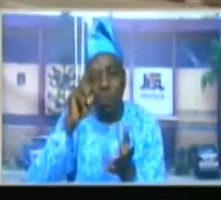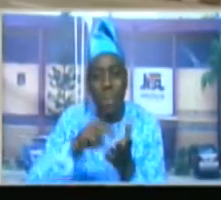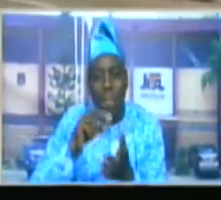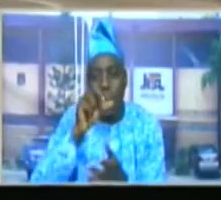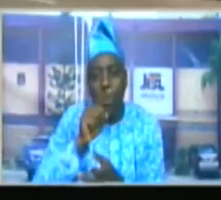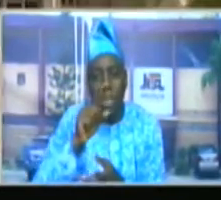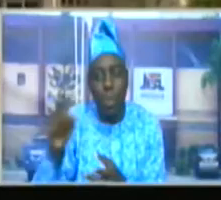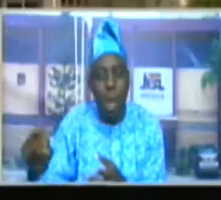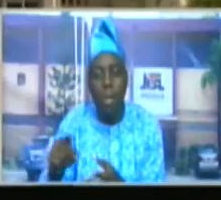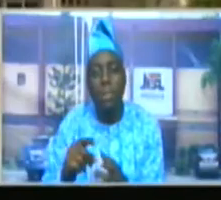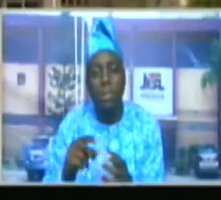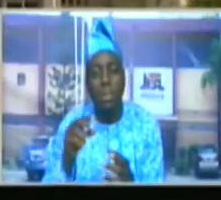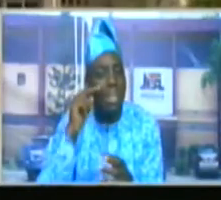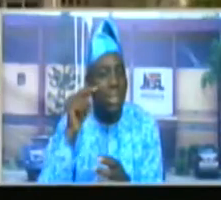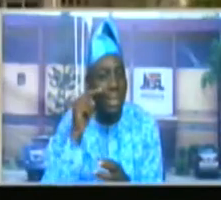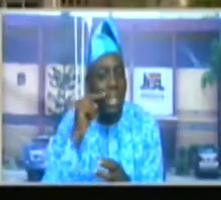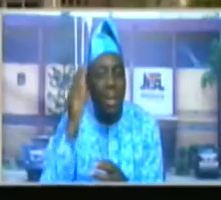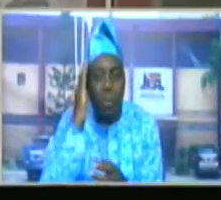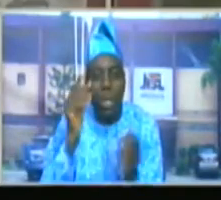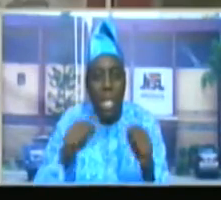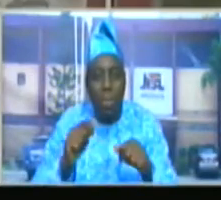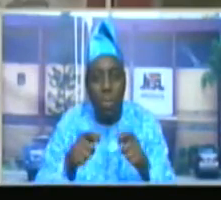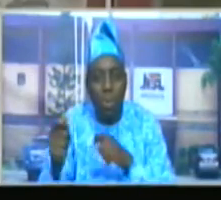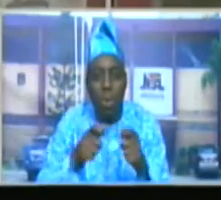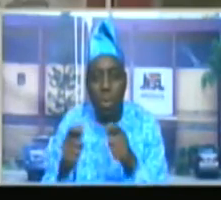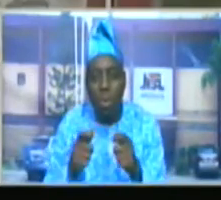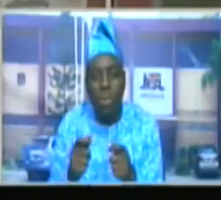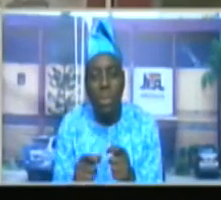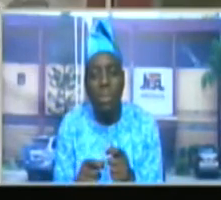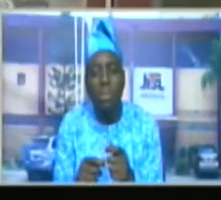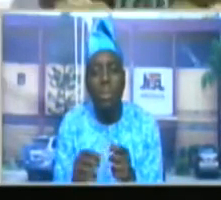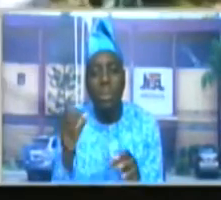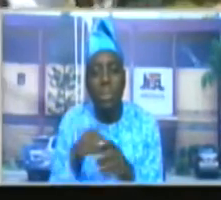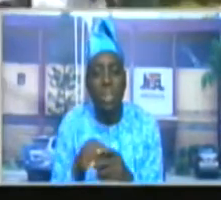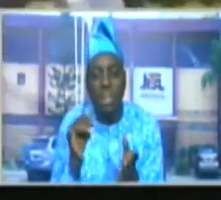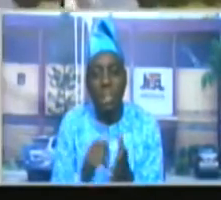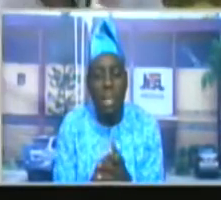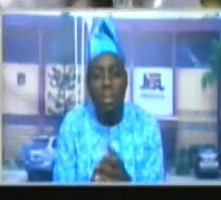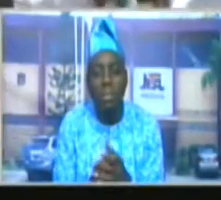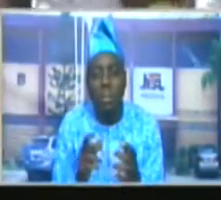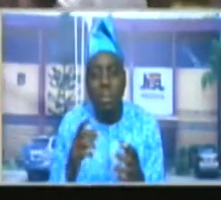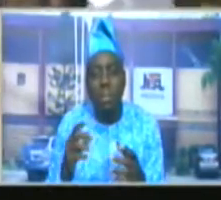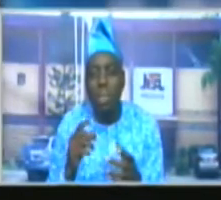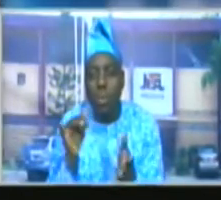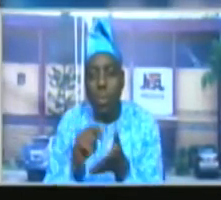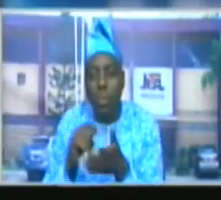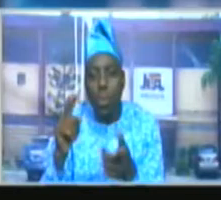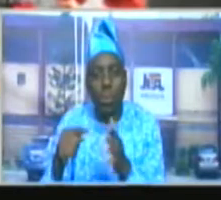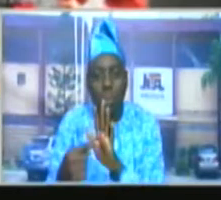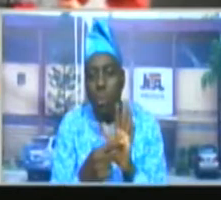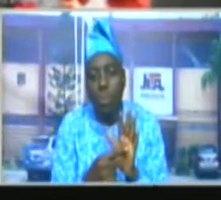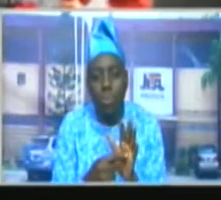tertiary institutions in Nigeria were unable to conduct the 2021 admissions within the time frame